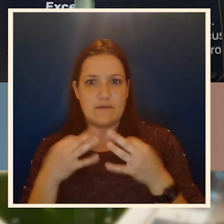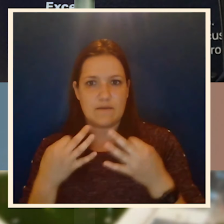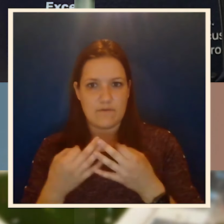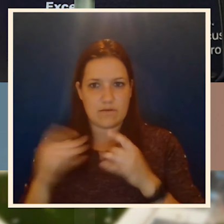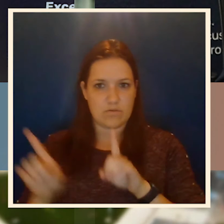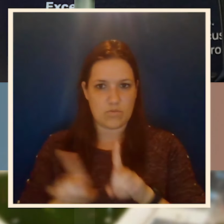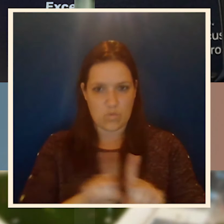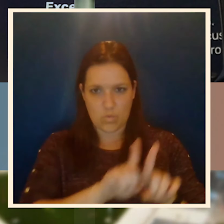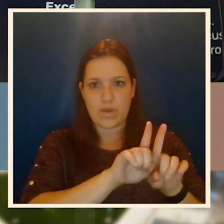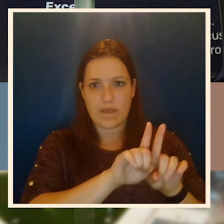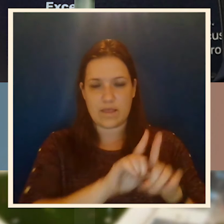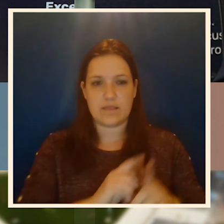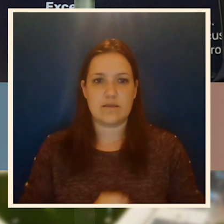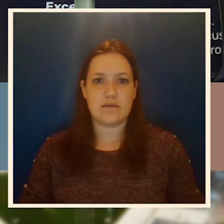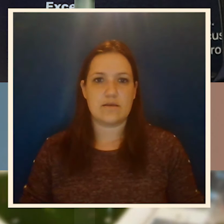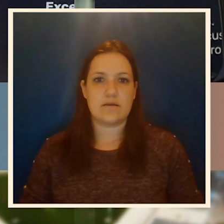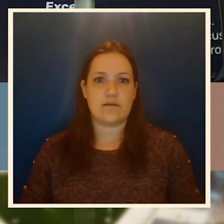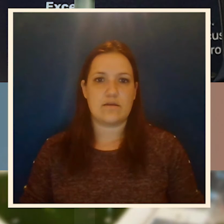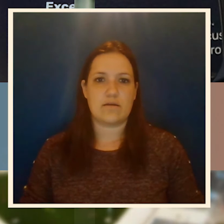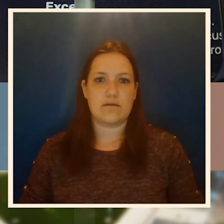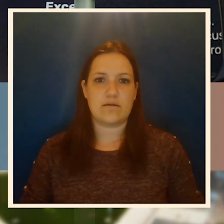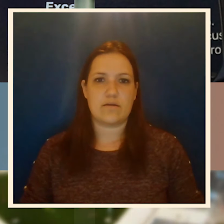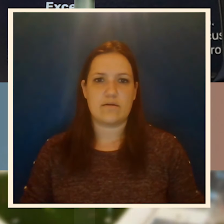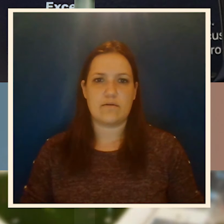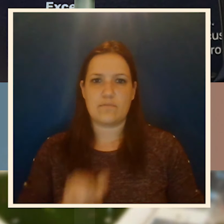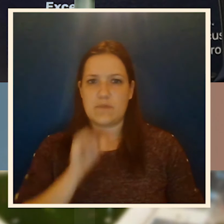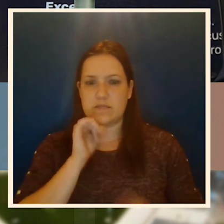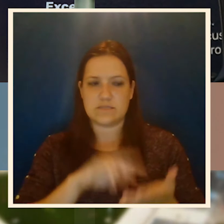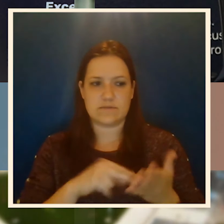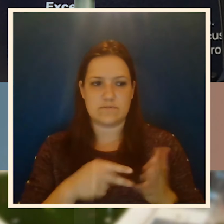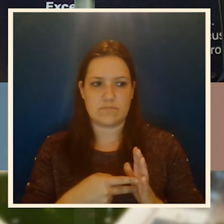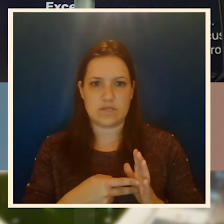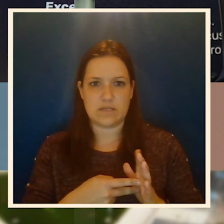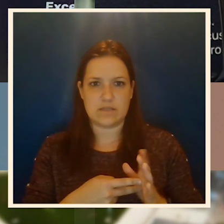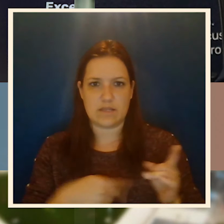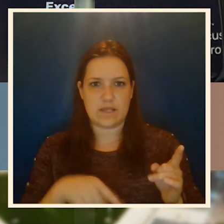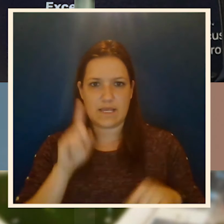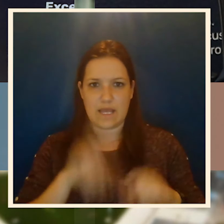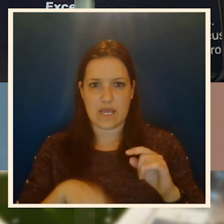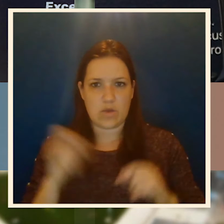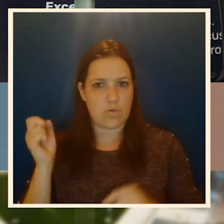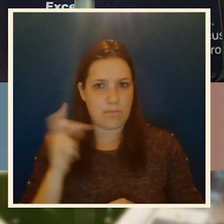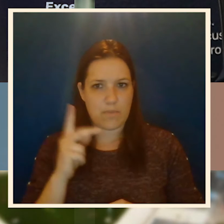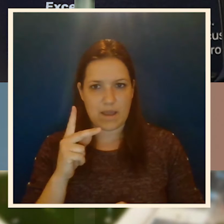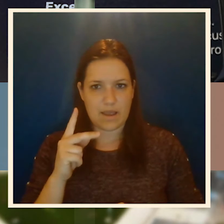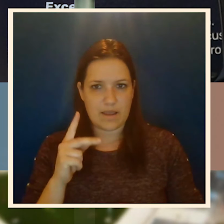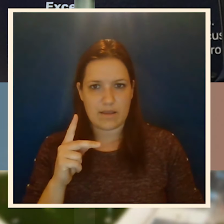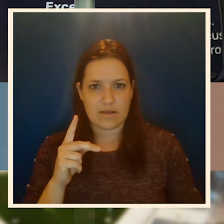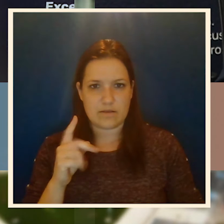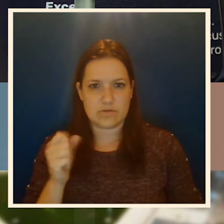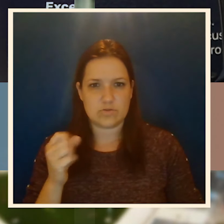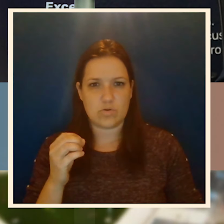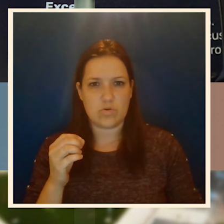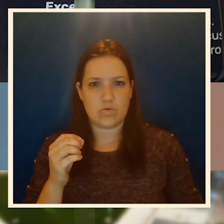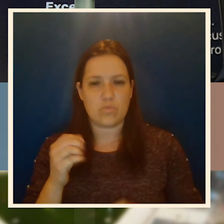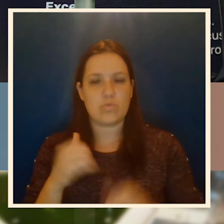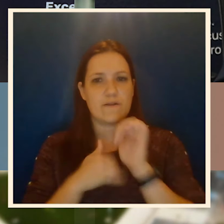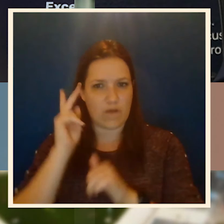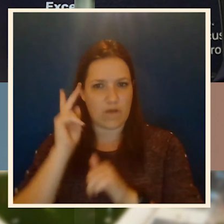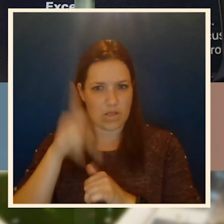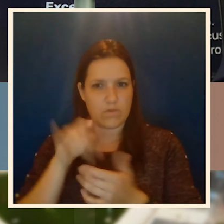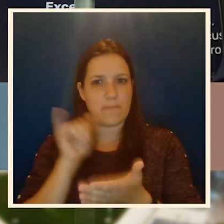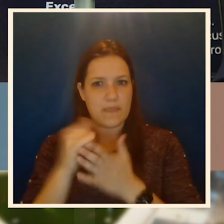member going back with them. But that doesn't mean that they can't go back. So let's follow up